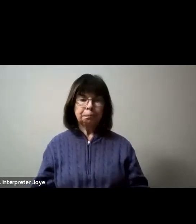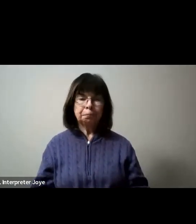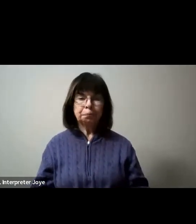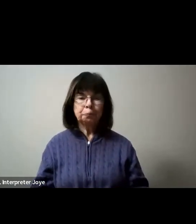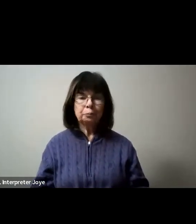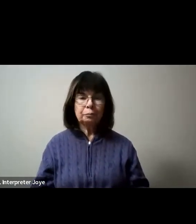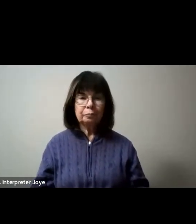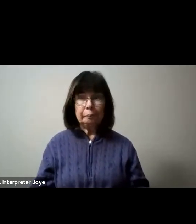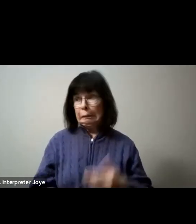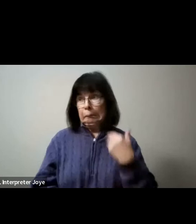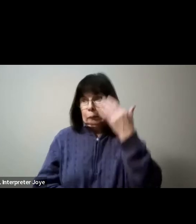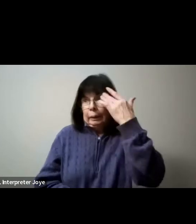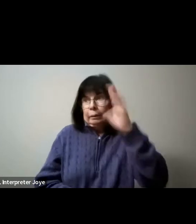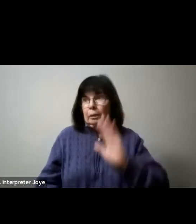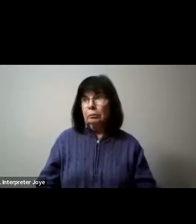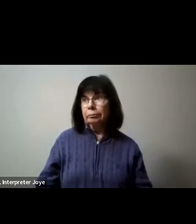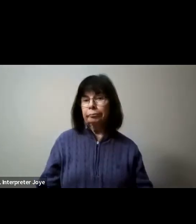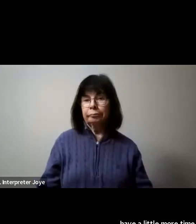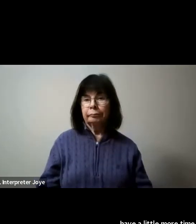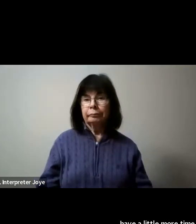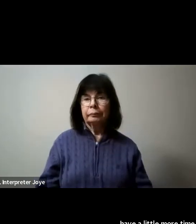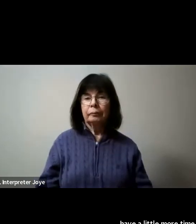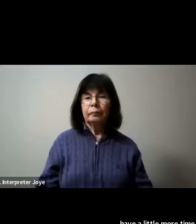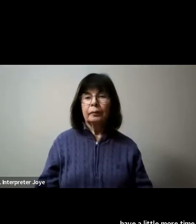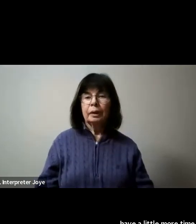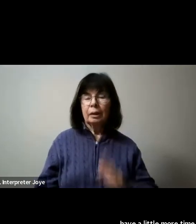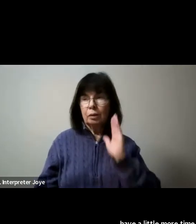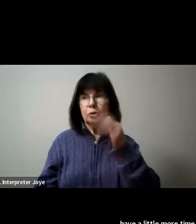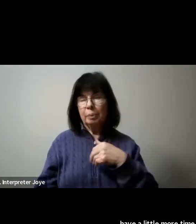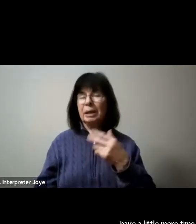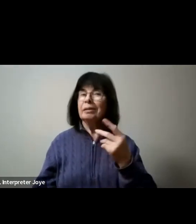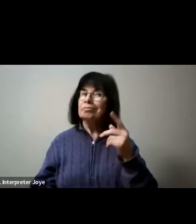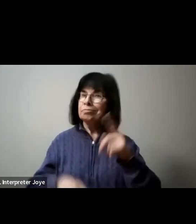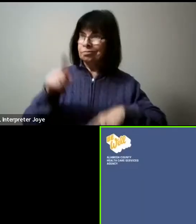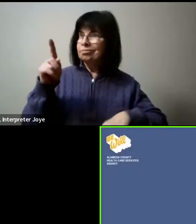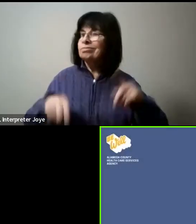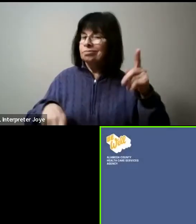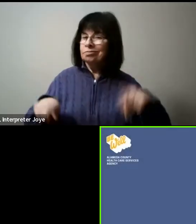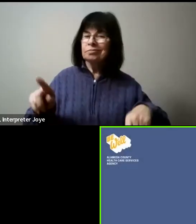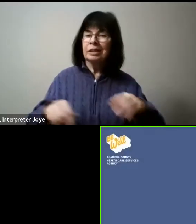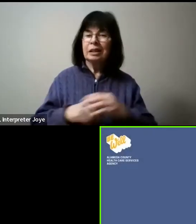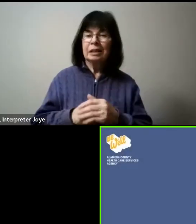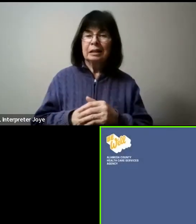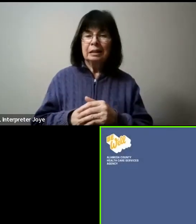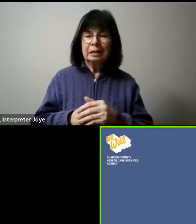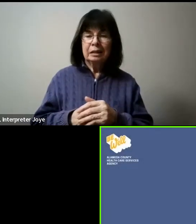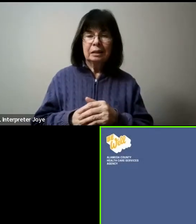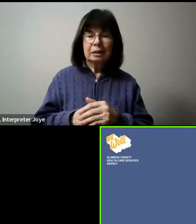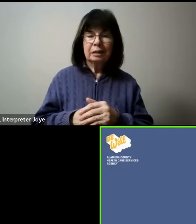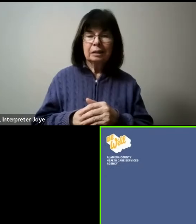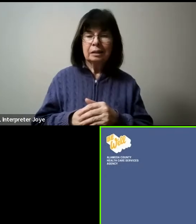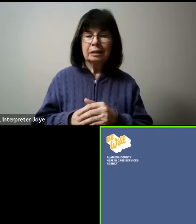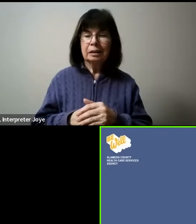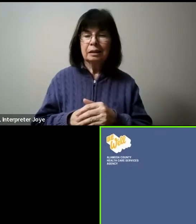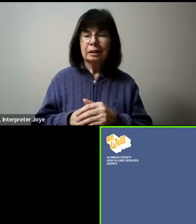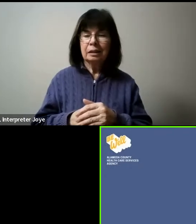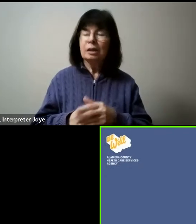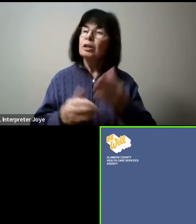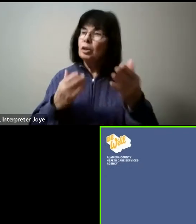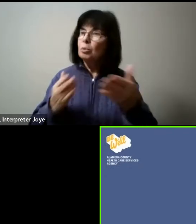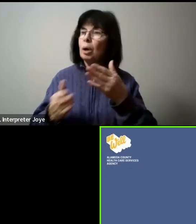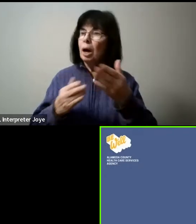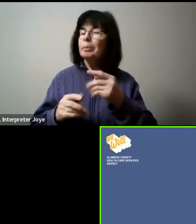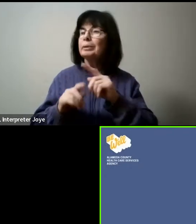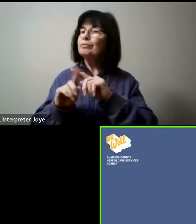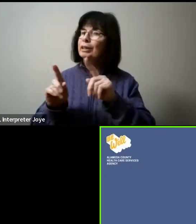We don't. I think that there's, it's going to be very variable, and it's probably going to be different